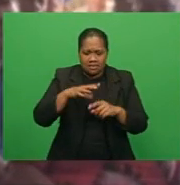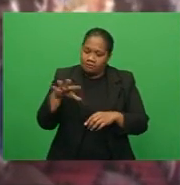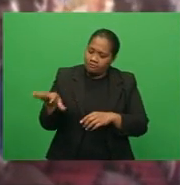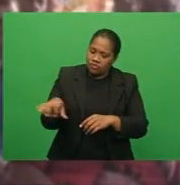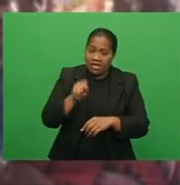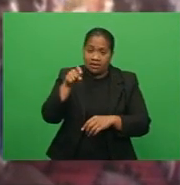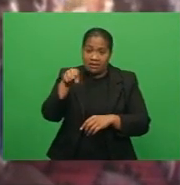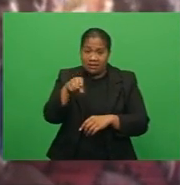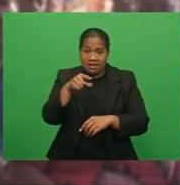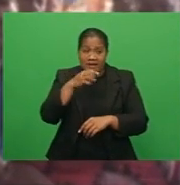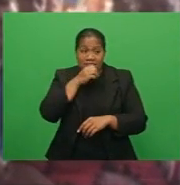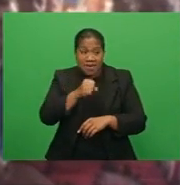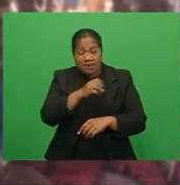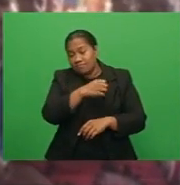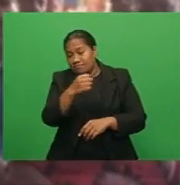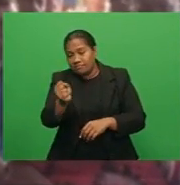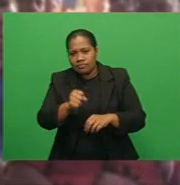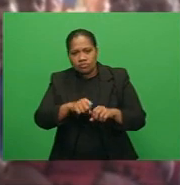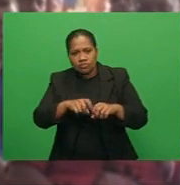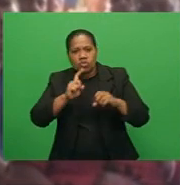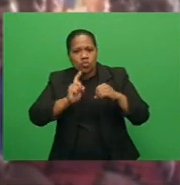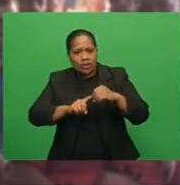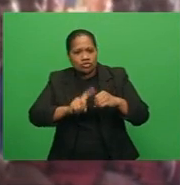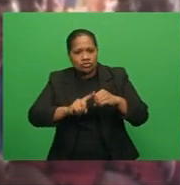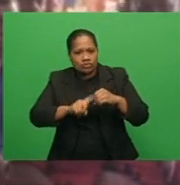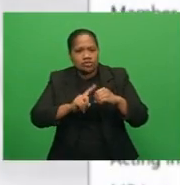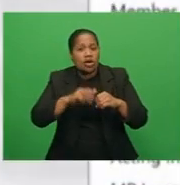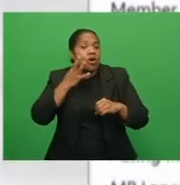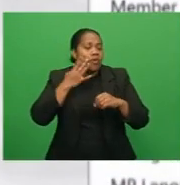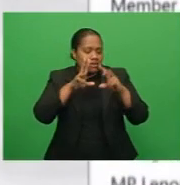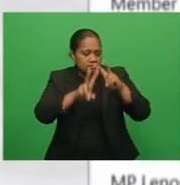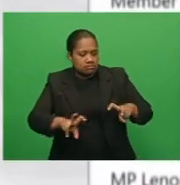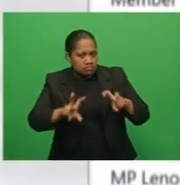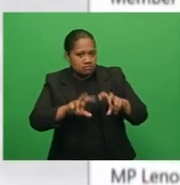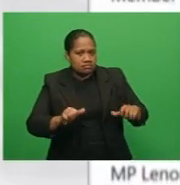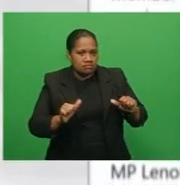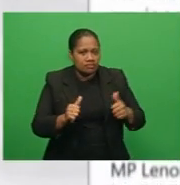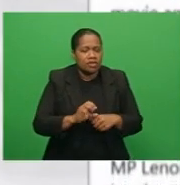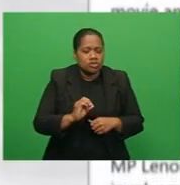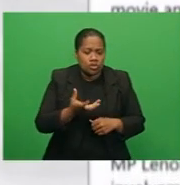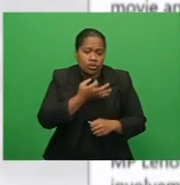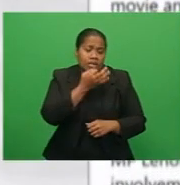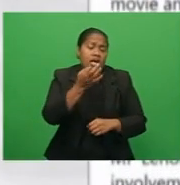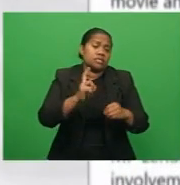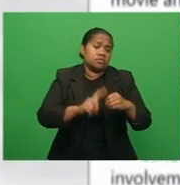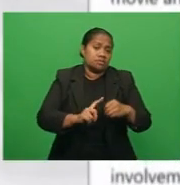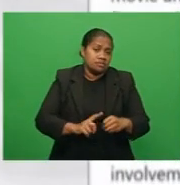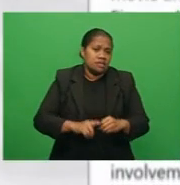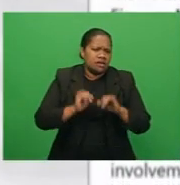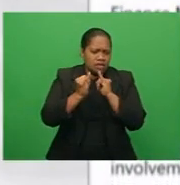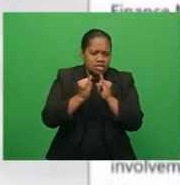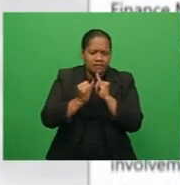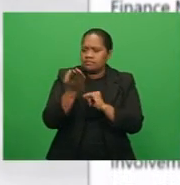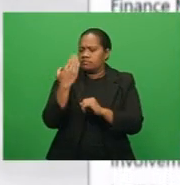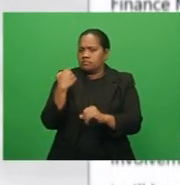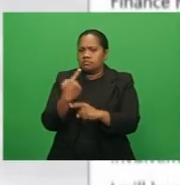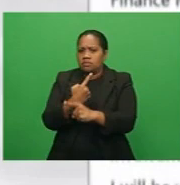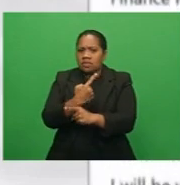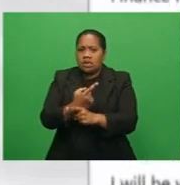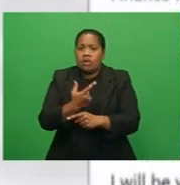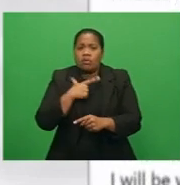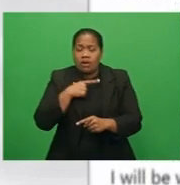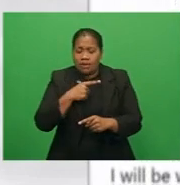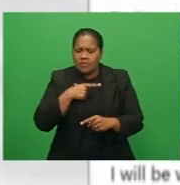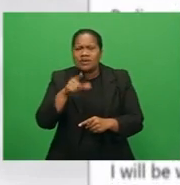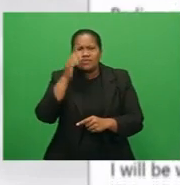questioning once the current process is complete. Kumar was caution interviewed and released last week in relation to his Facebook post